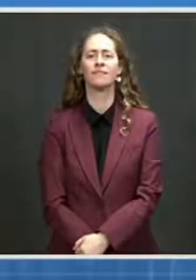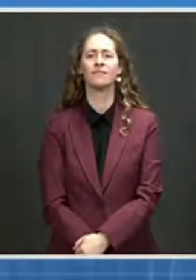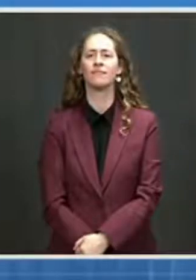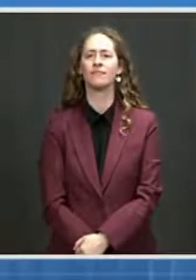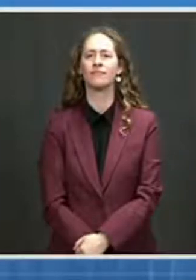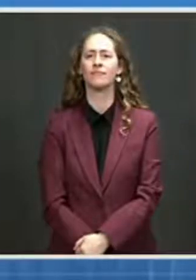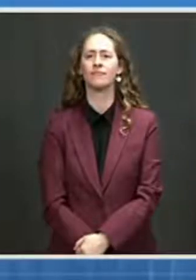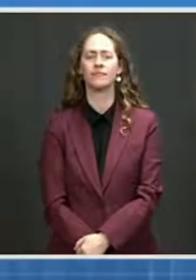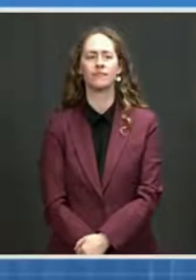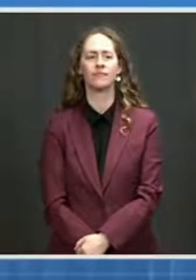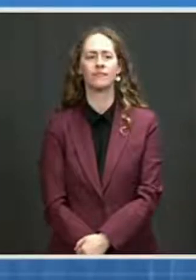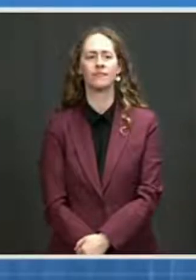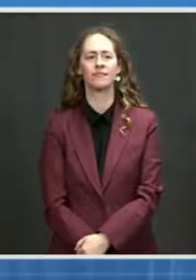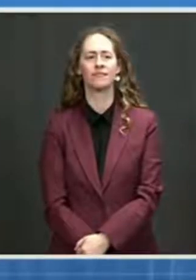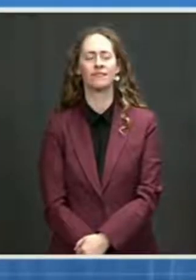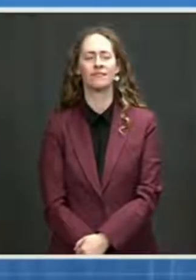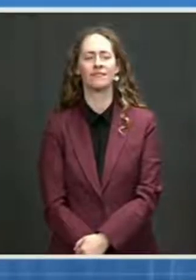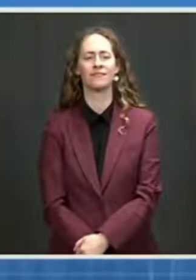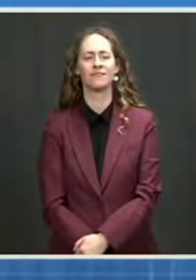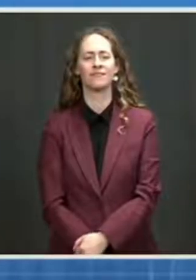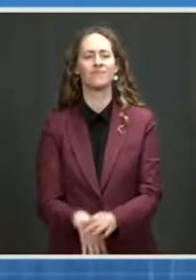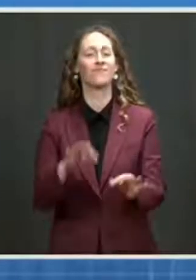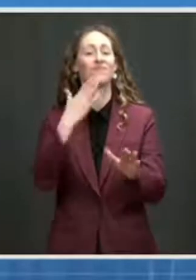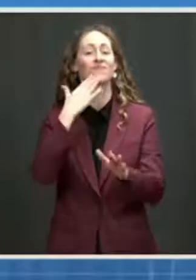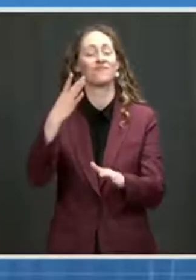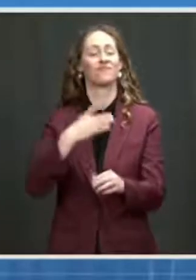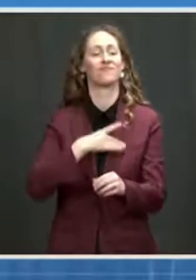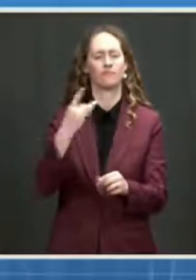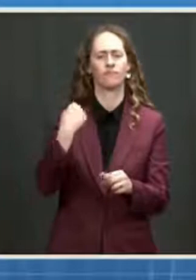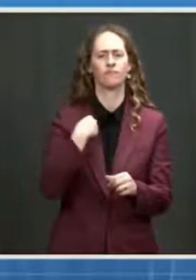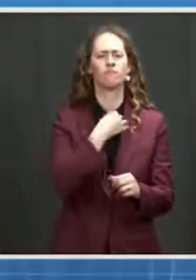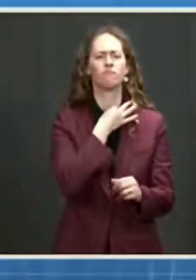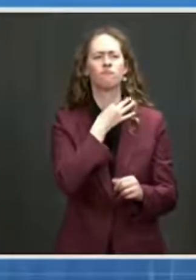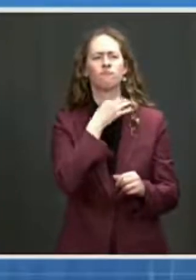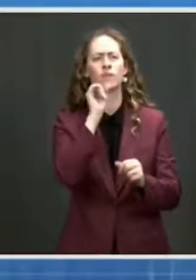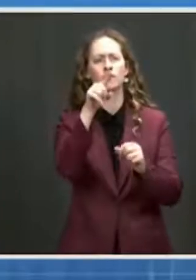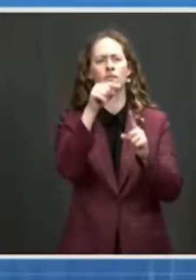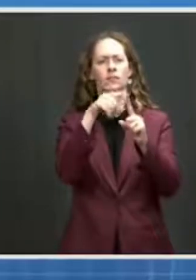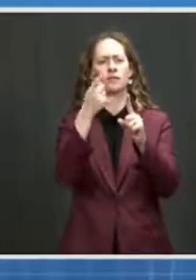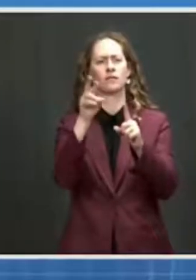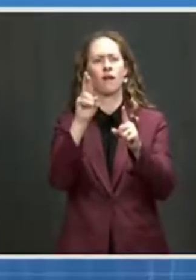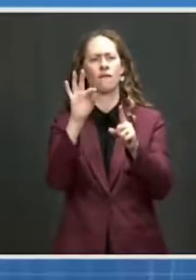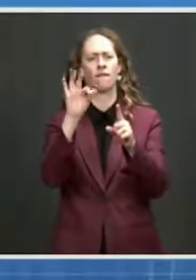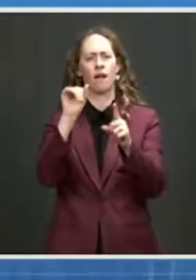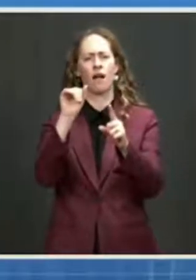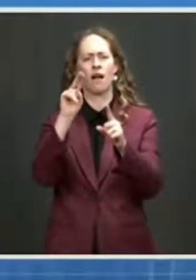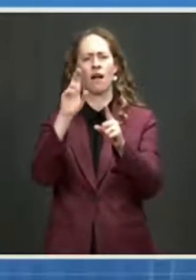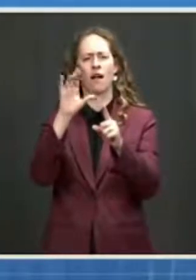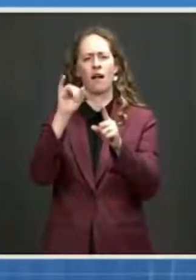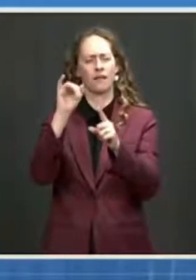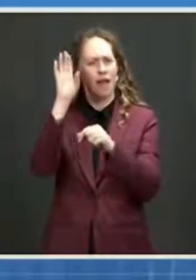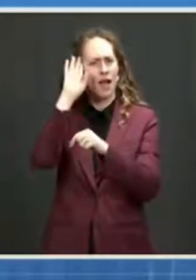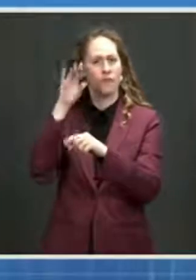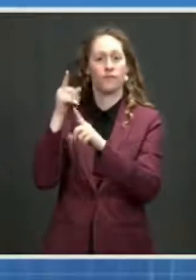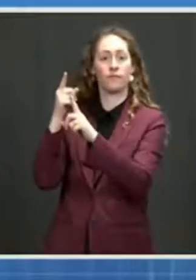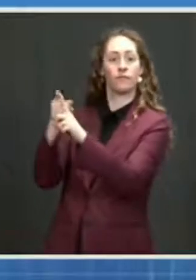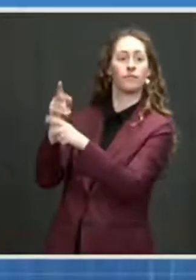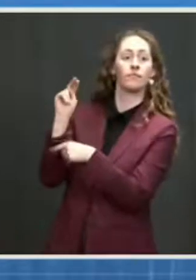Hi, thanks so much for taking my question. Dr. Fauci, I was wondering, I know NIH is working on boosters for